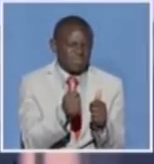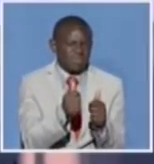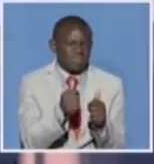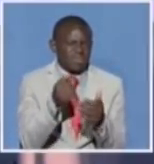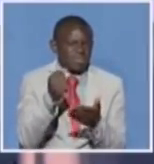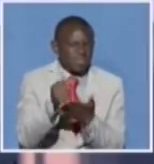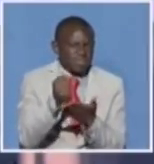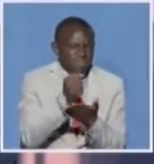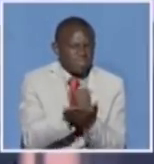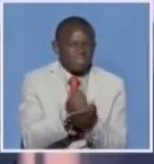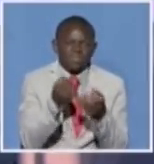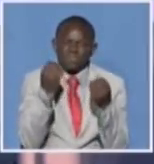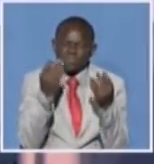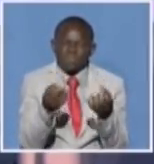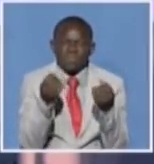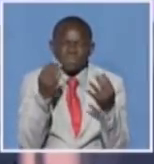for the learners.